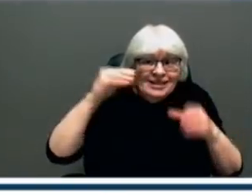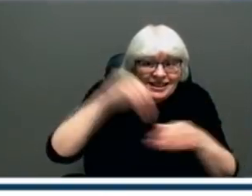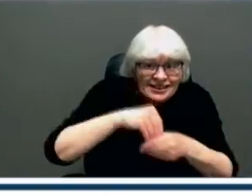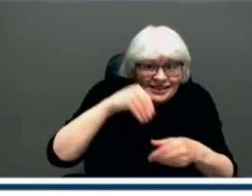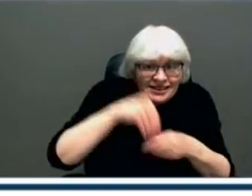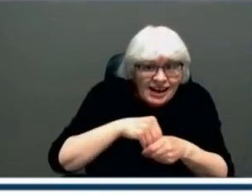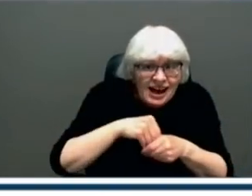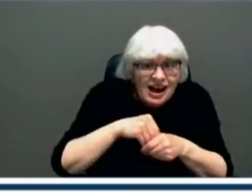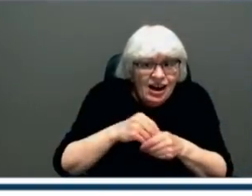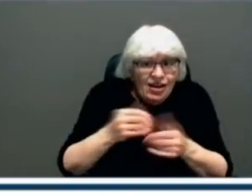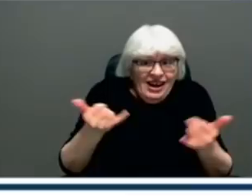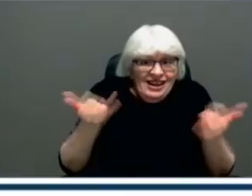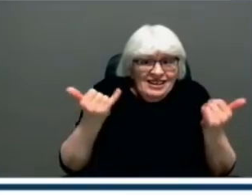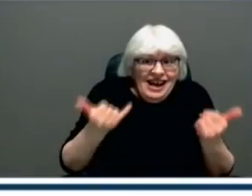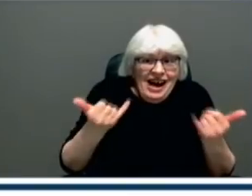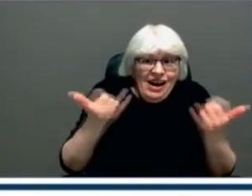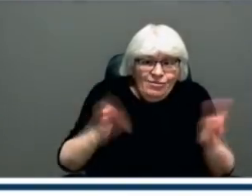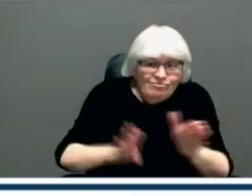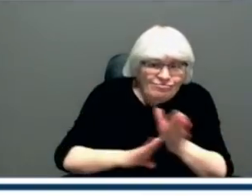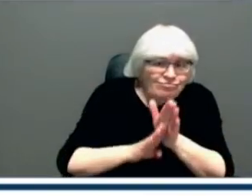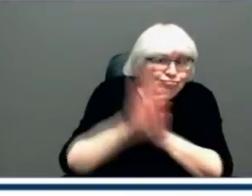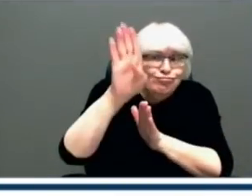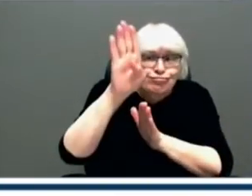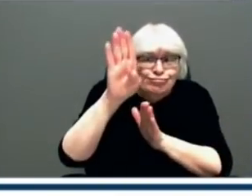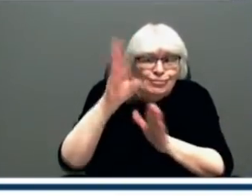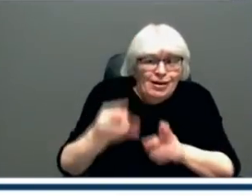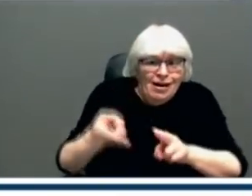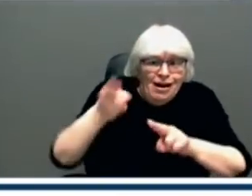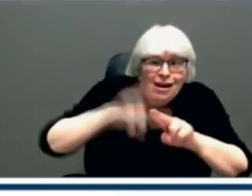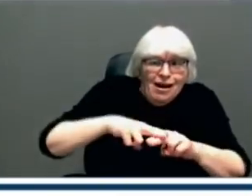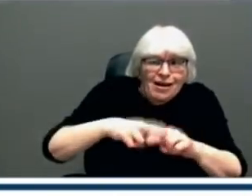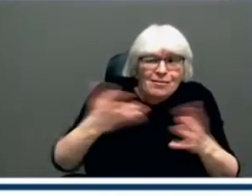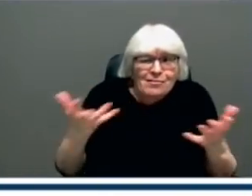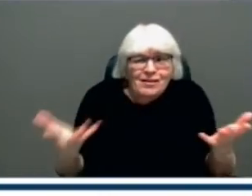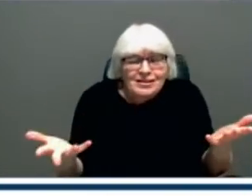in cases we've been seeing, what's the downside there?